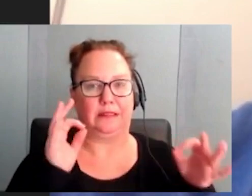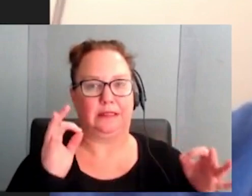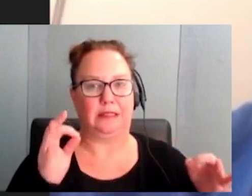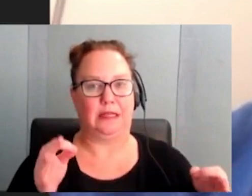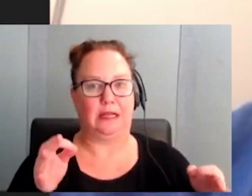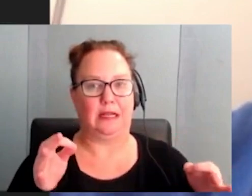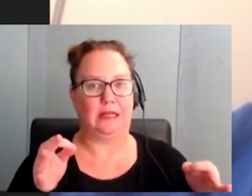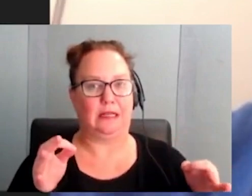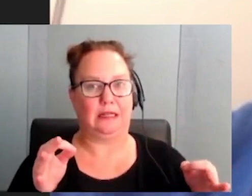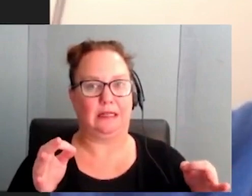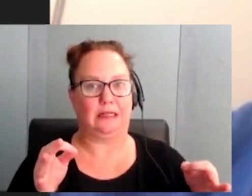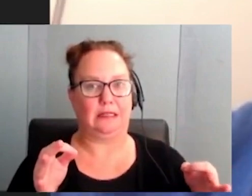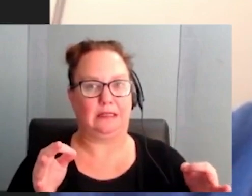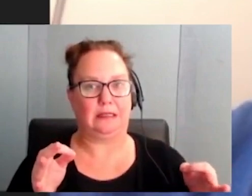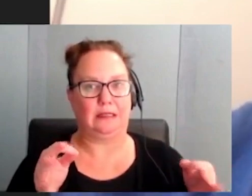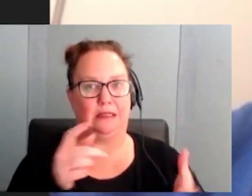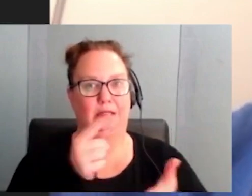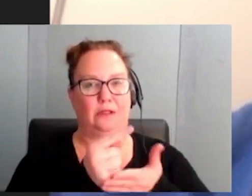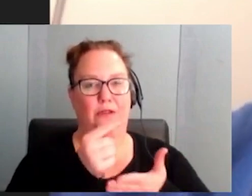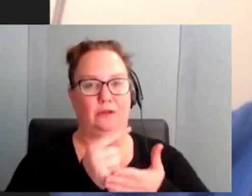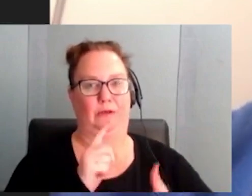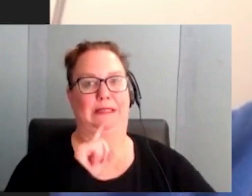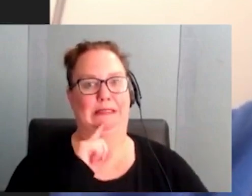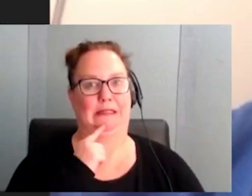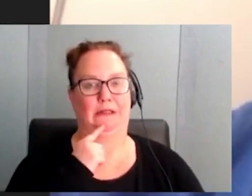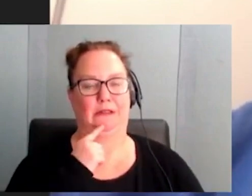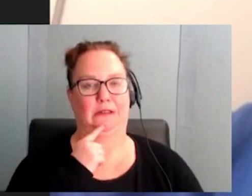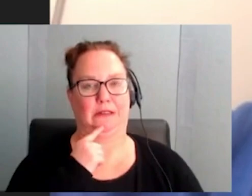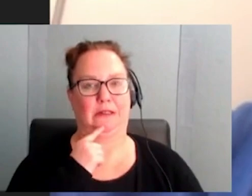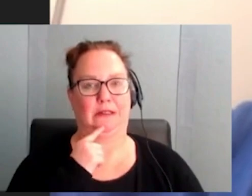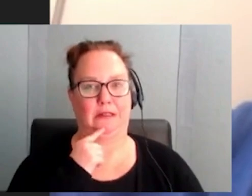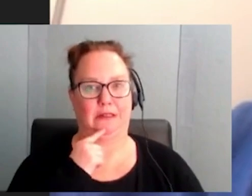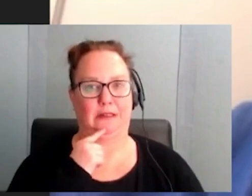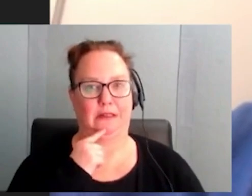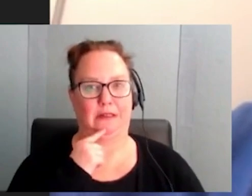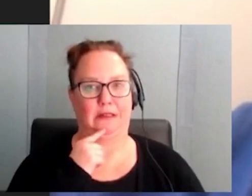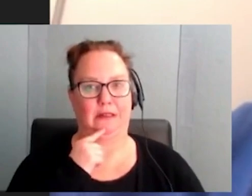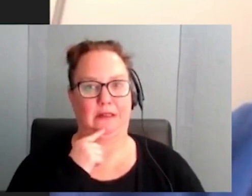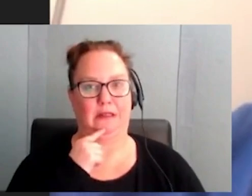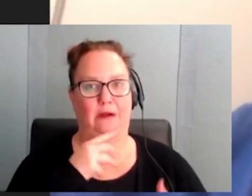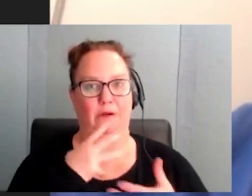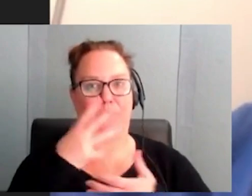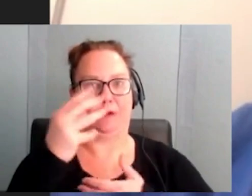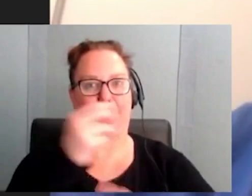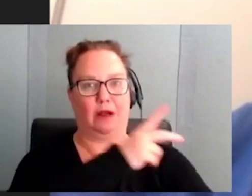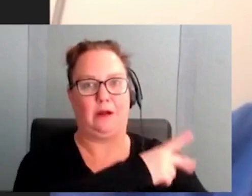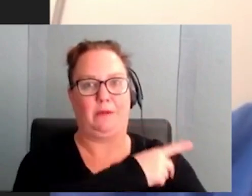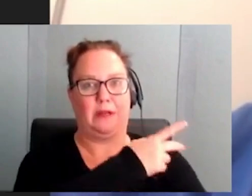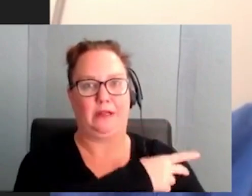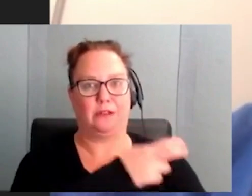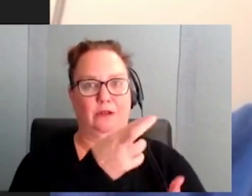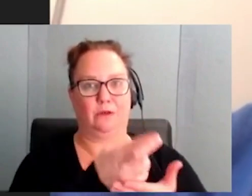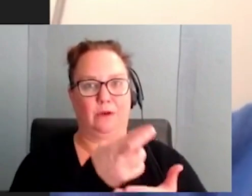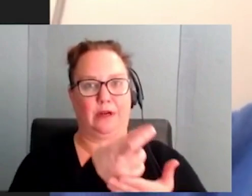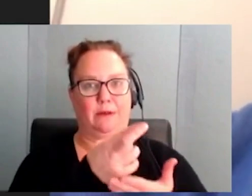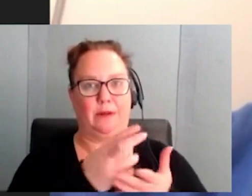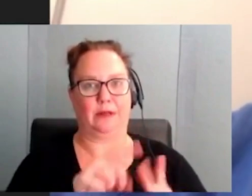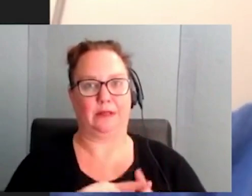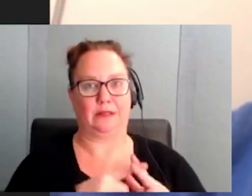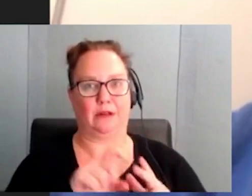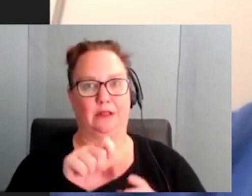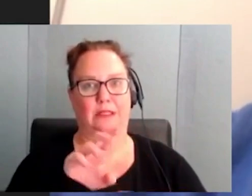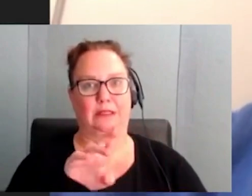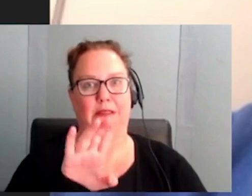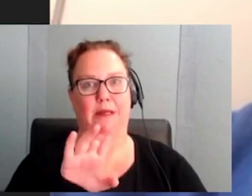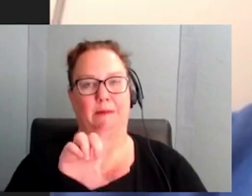my treatment serious. And then I did go to an outpatient rehab, as well as started the Sublocade